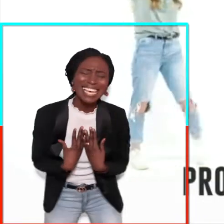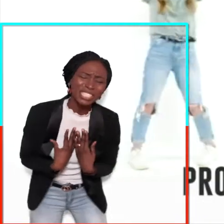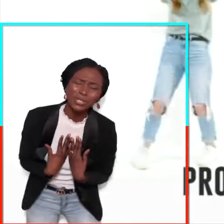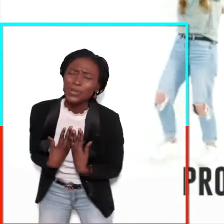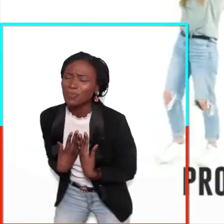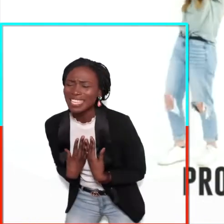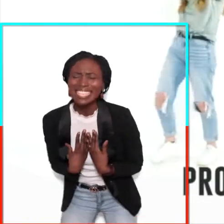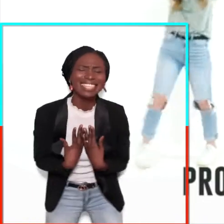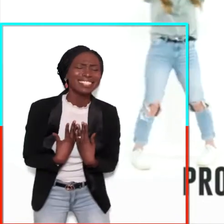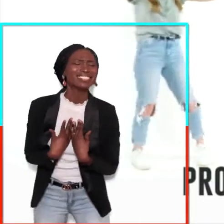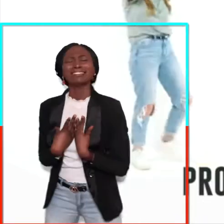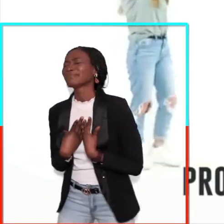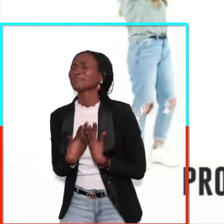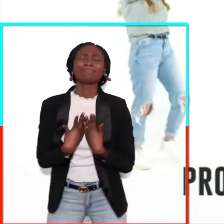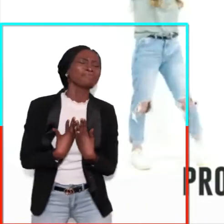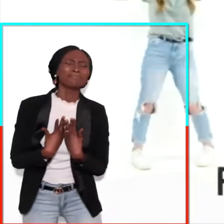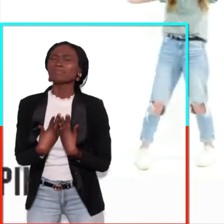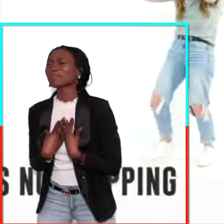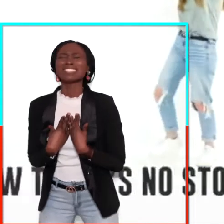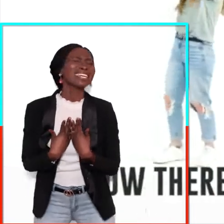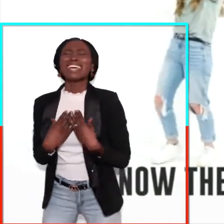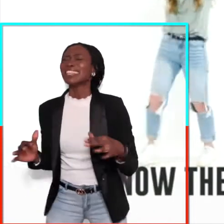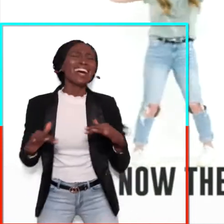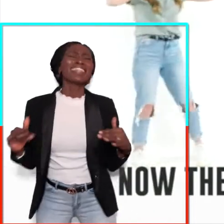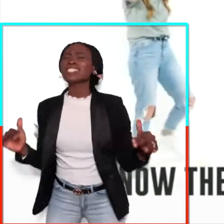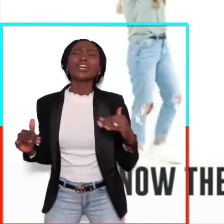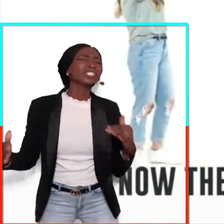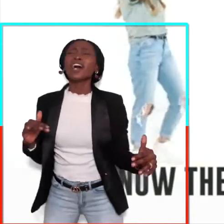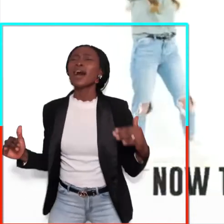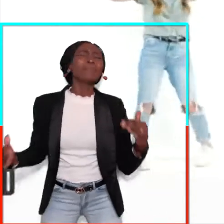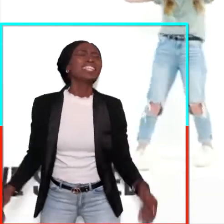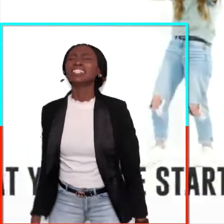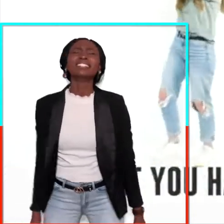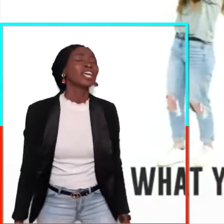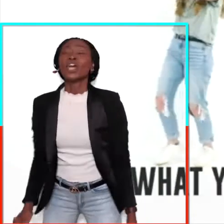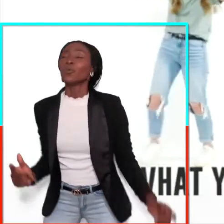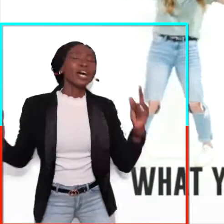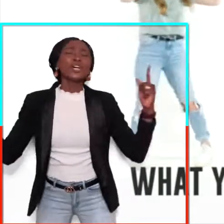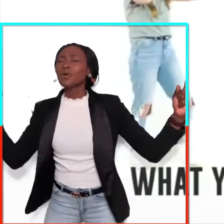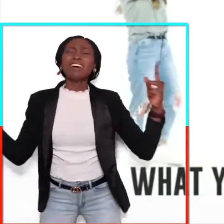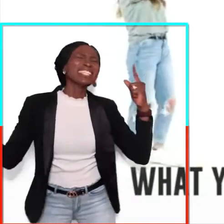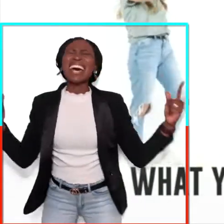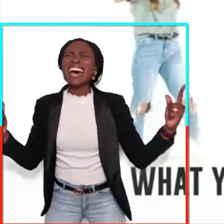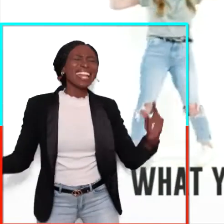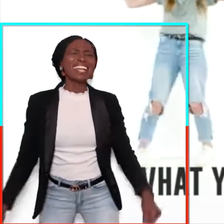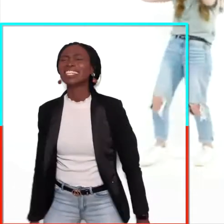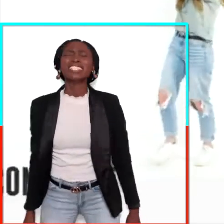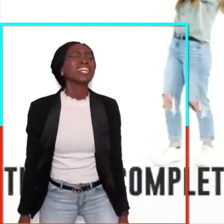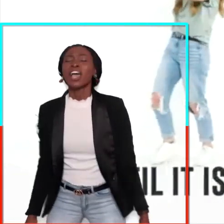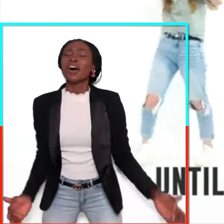Says to me, whoa, now there's no stopping what you have